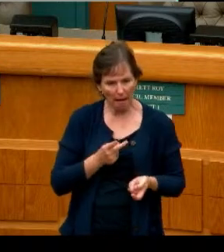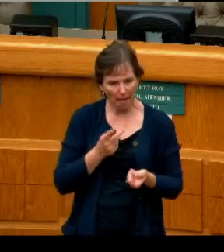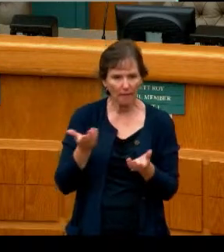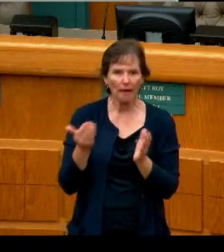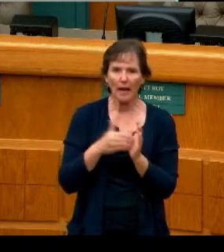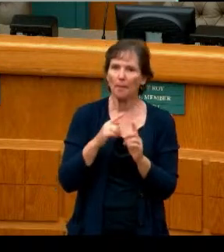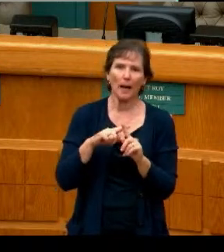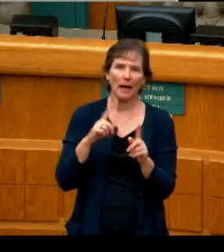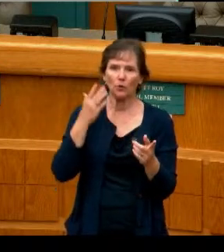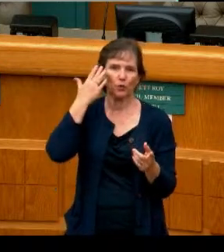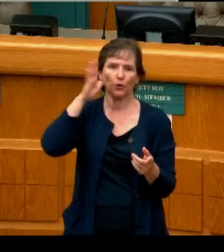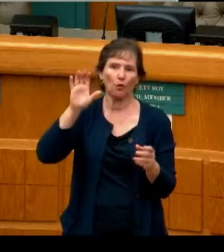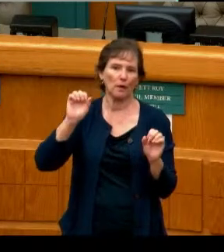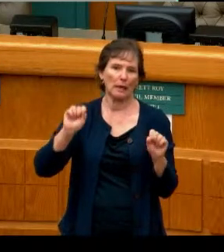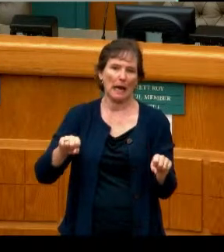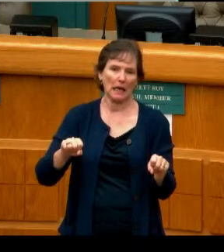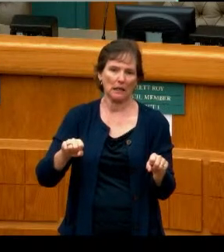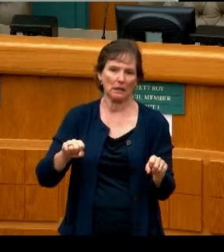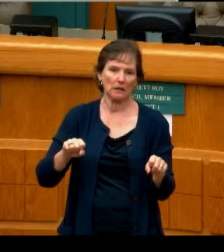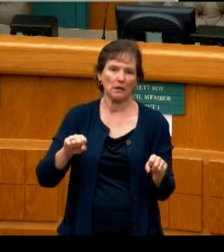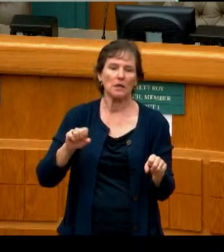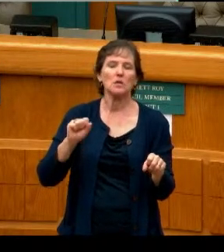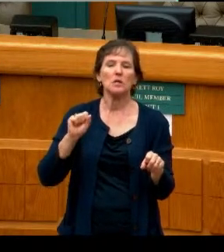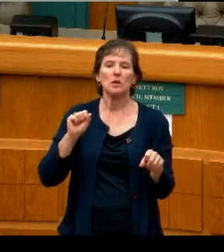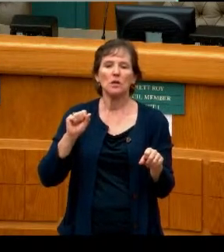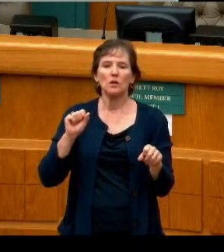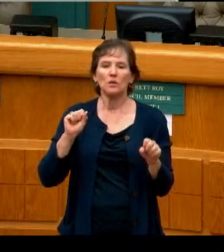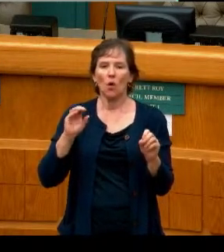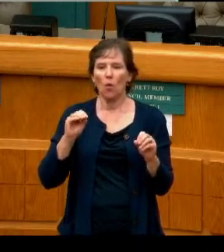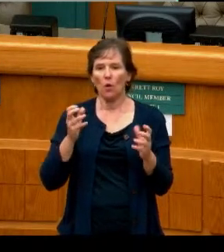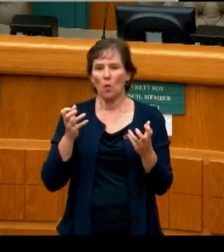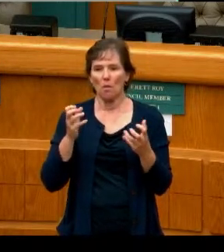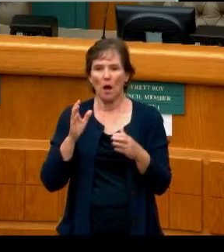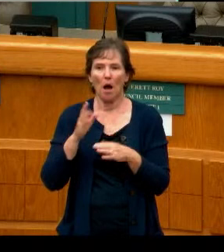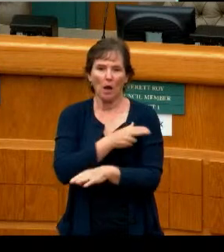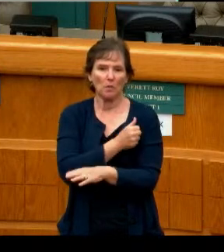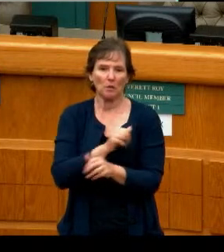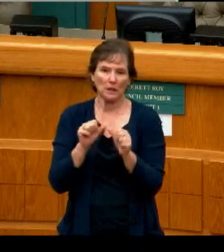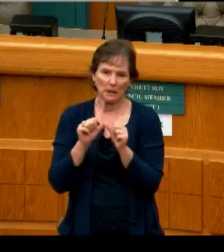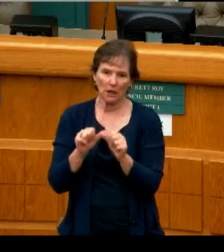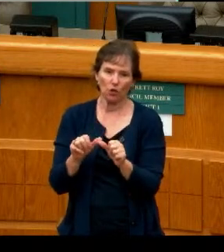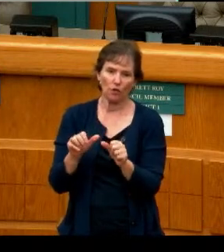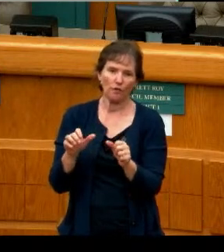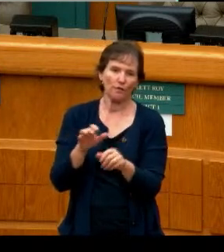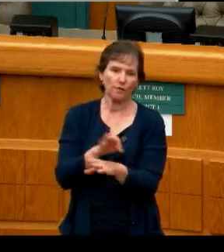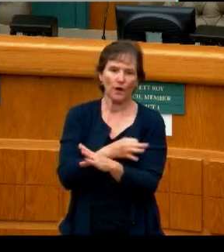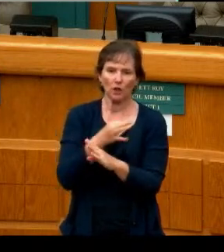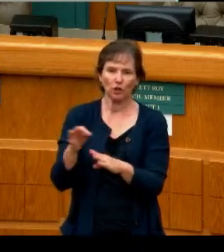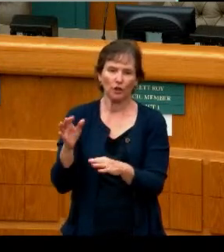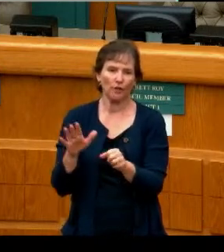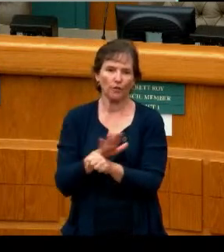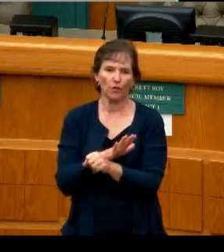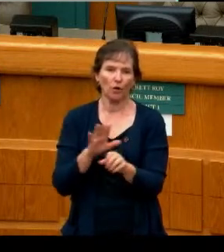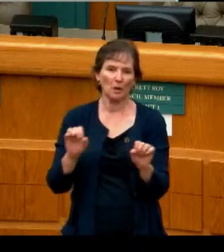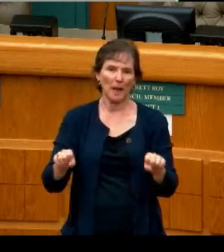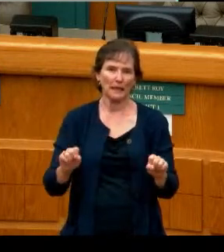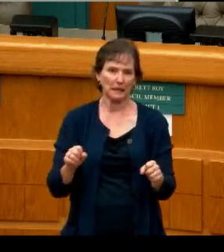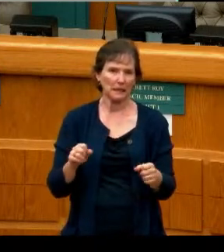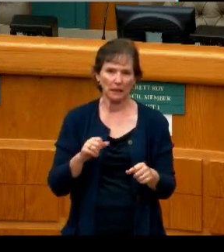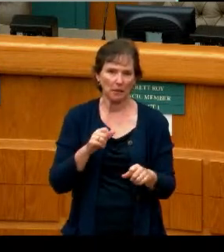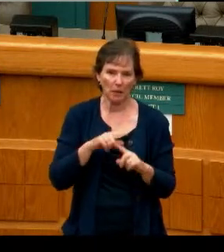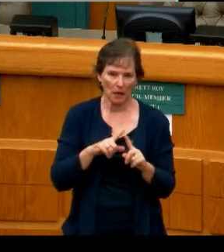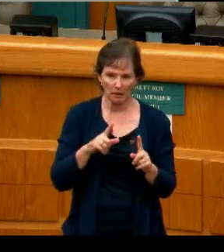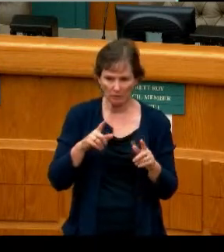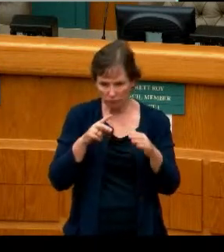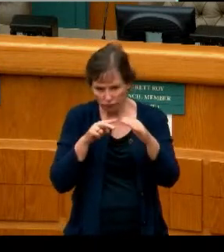for no other reason that you try to stop spreading COVID, it's not really about yourself. It's about trying to make it so that our hospital system will still work,